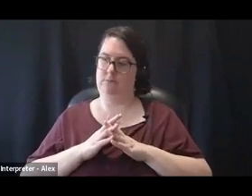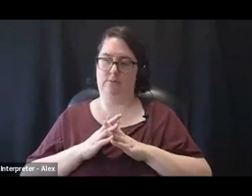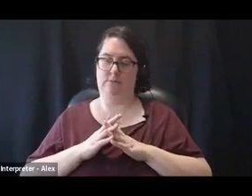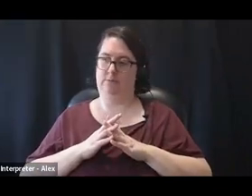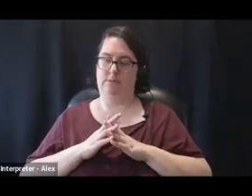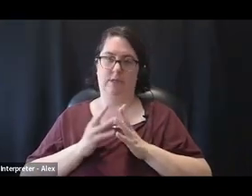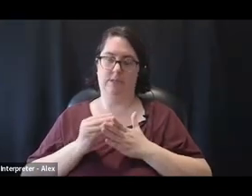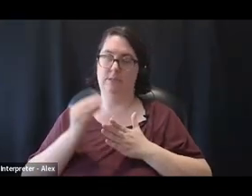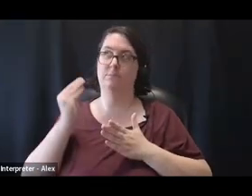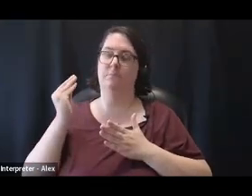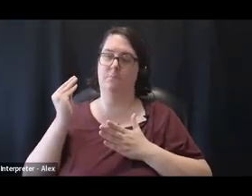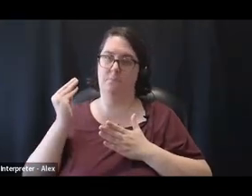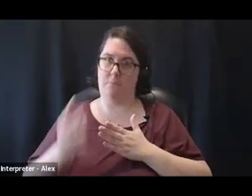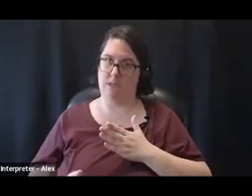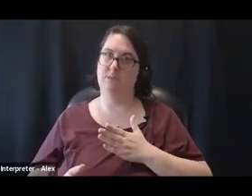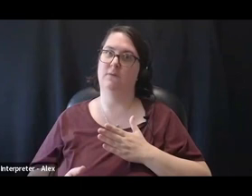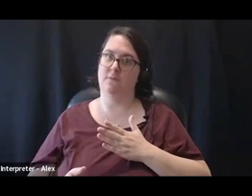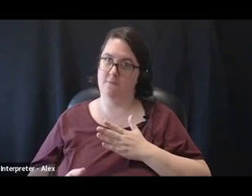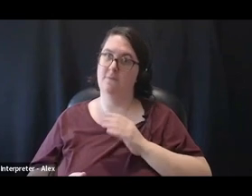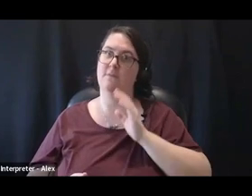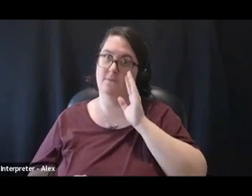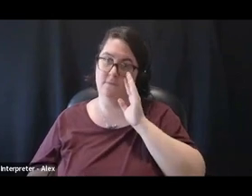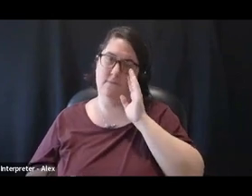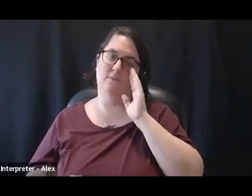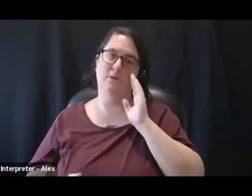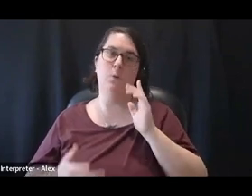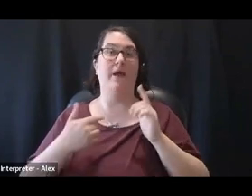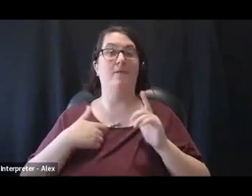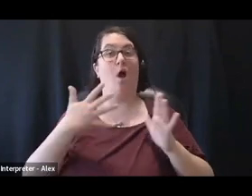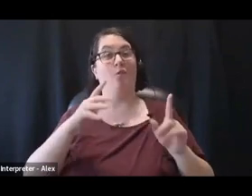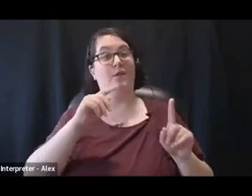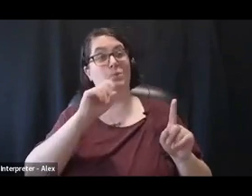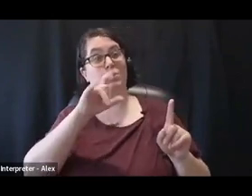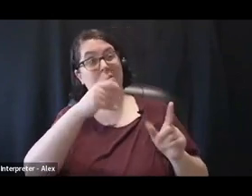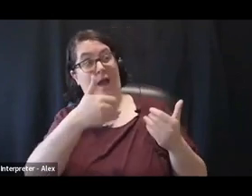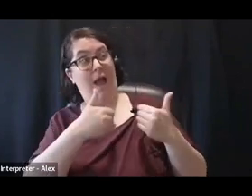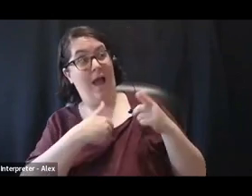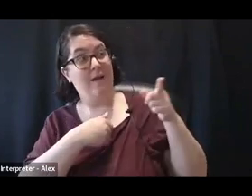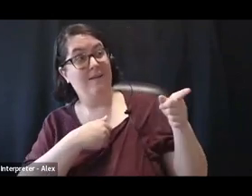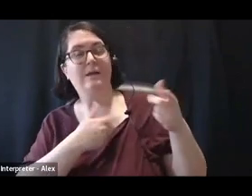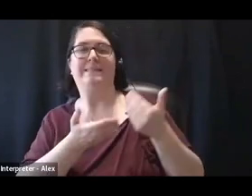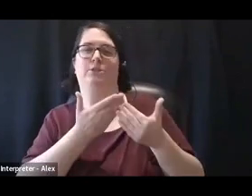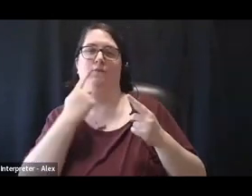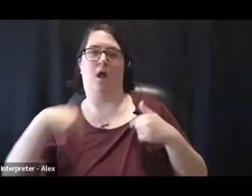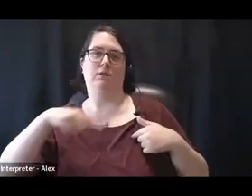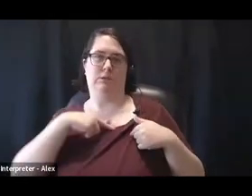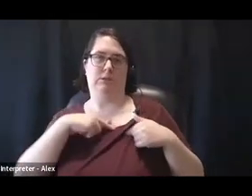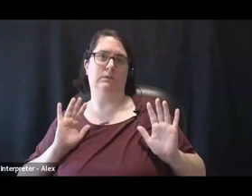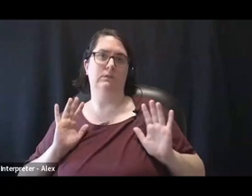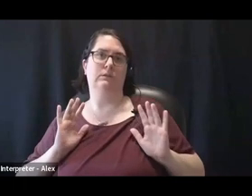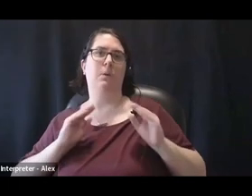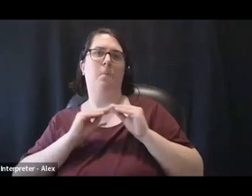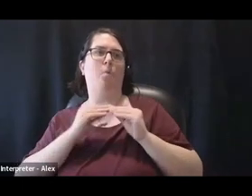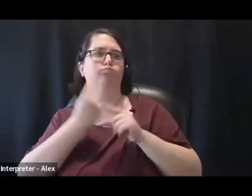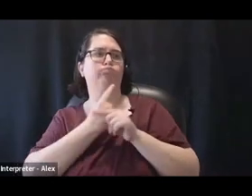inexpensive. It's actually quite expensive. So we're finding using tools that already exist is practical